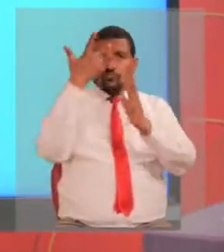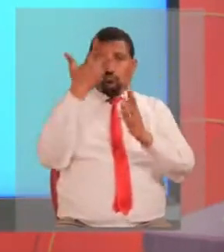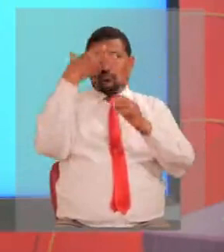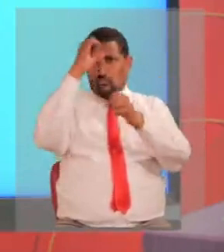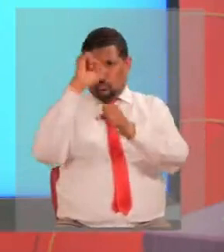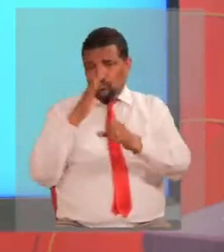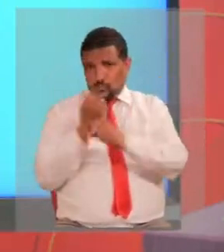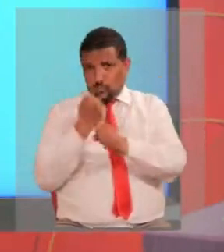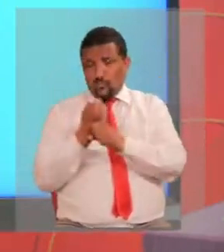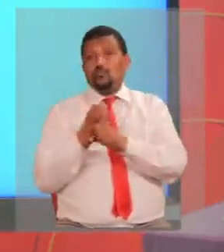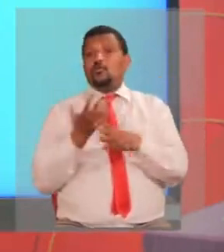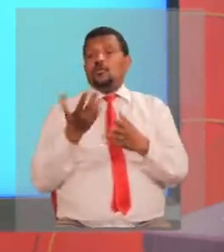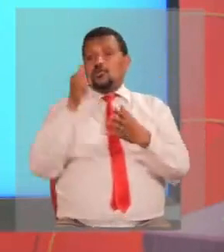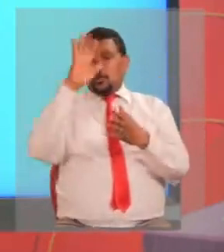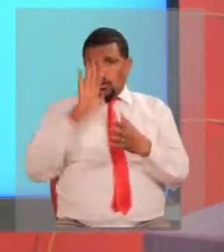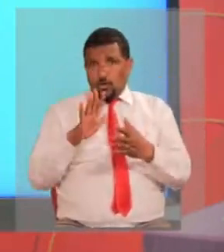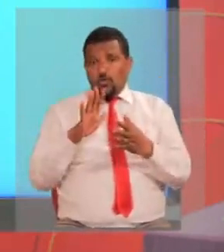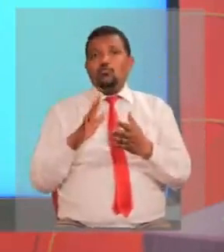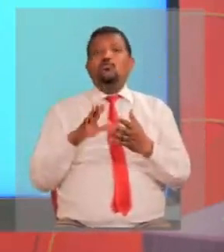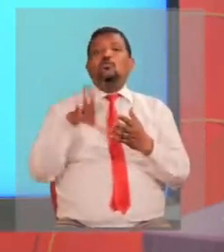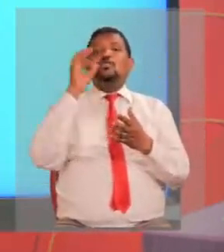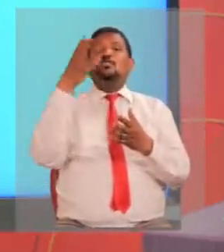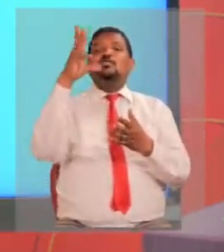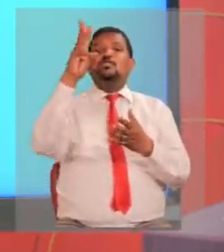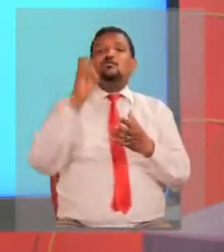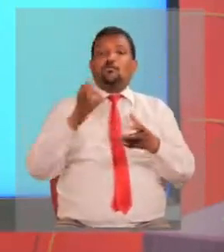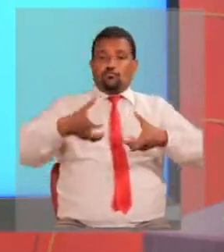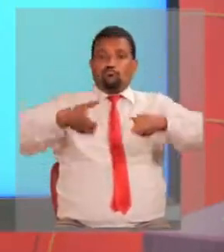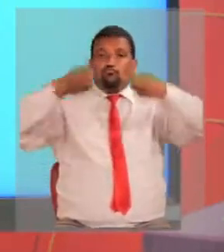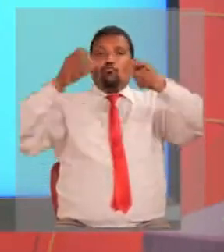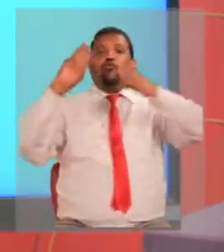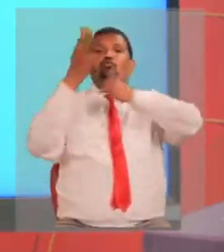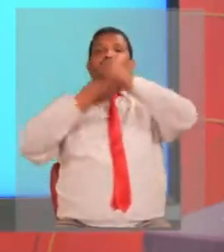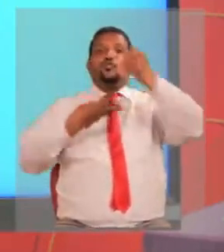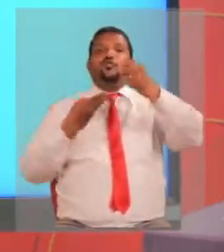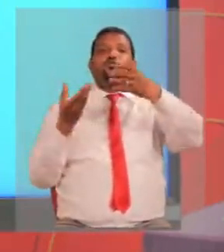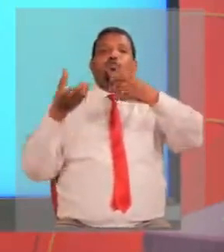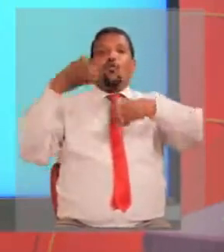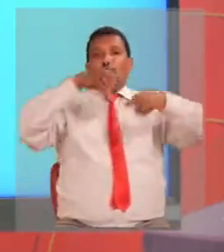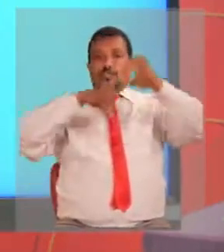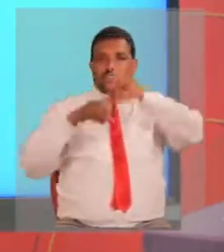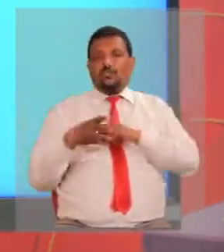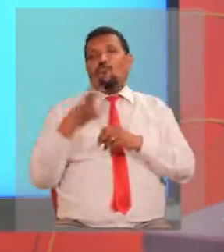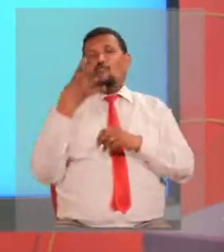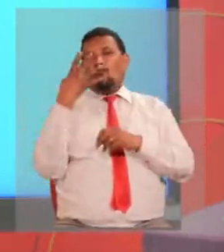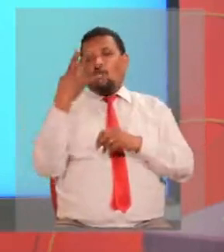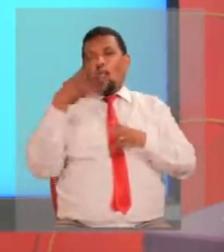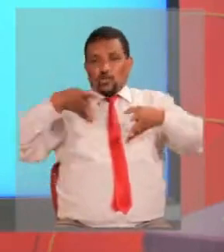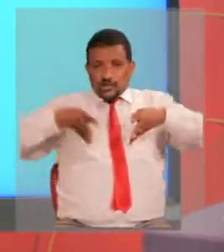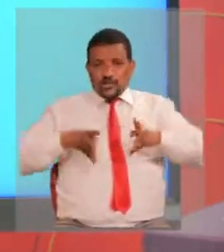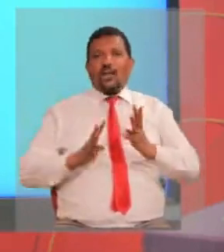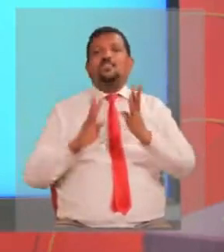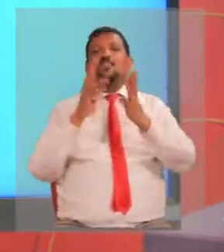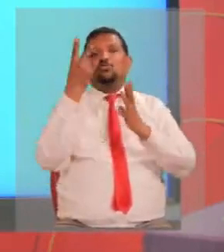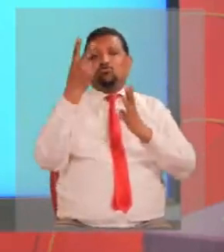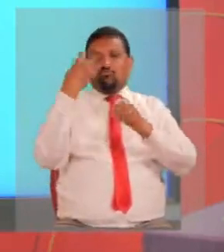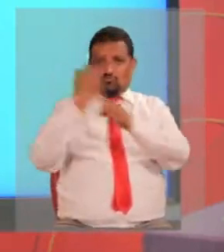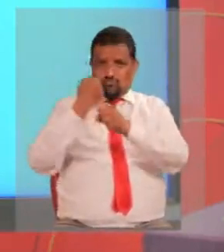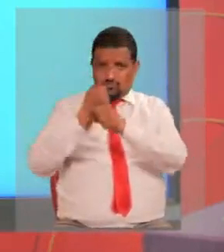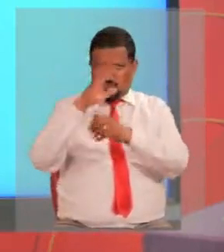time, the farmer gets 60 quintal of weight from the combination of 4 tractor and 2